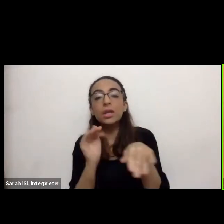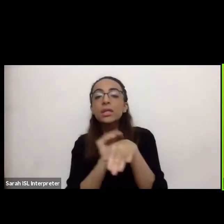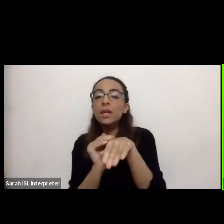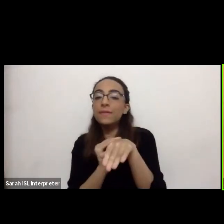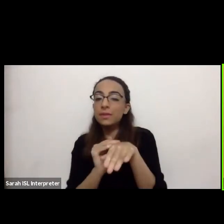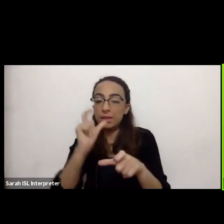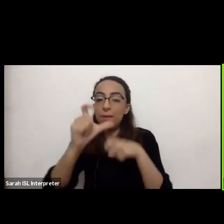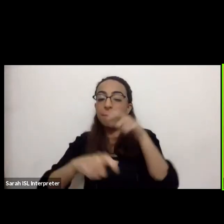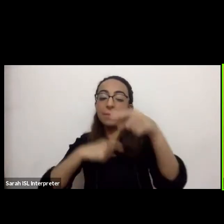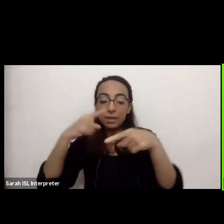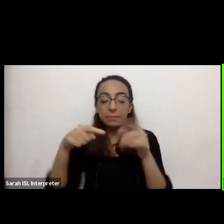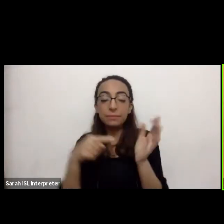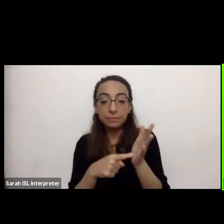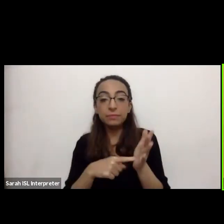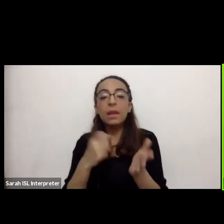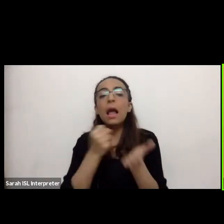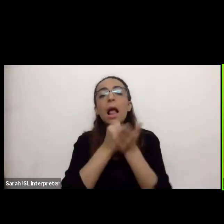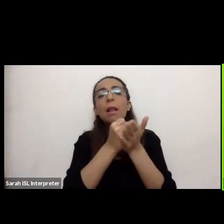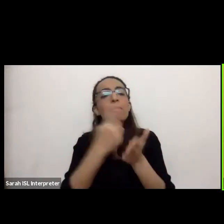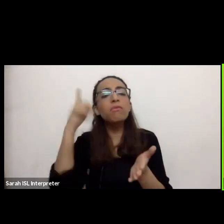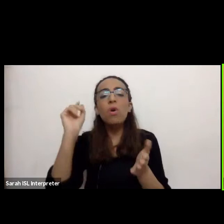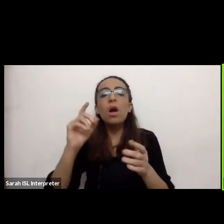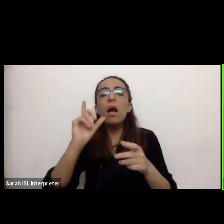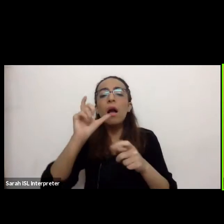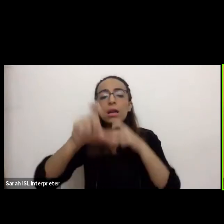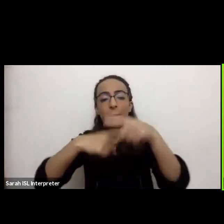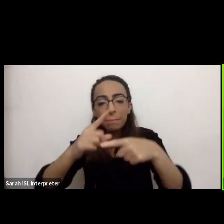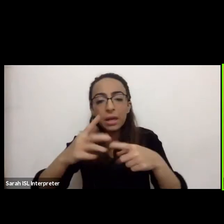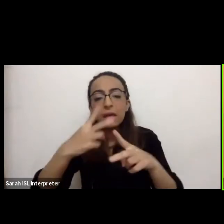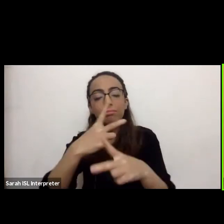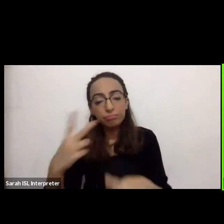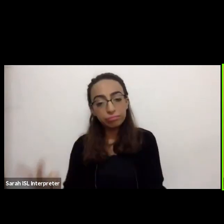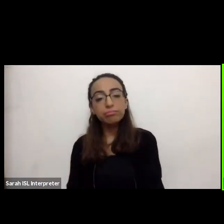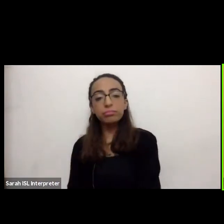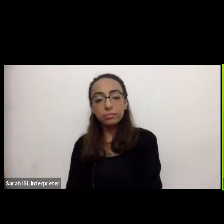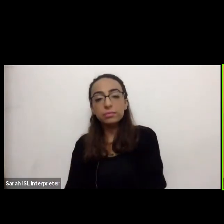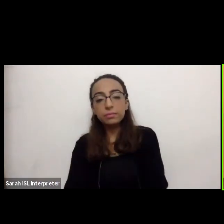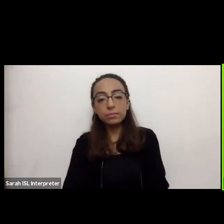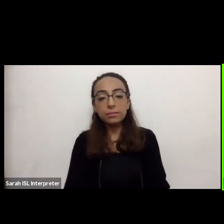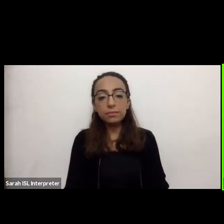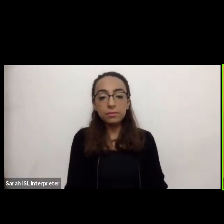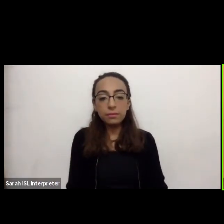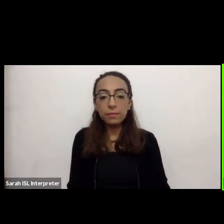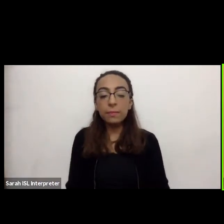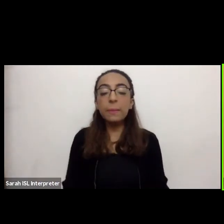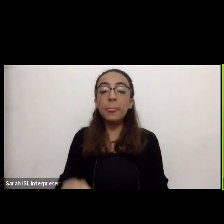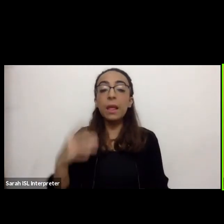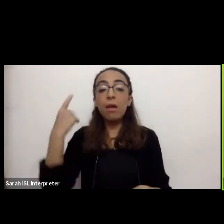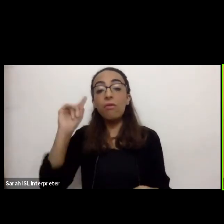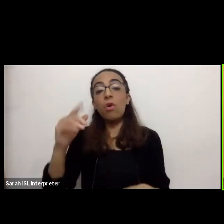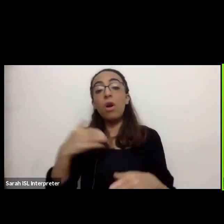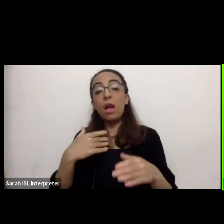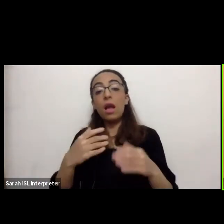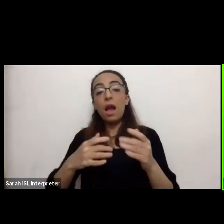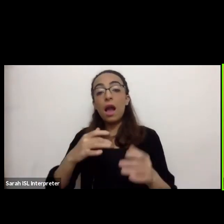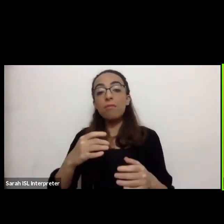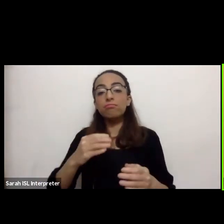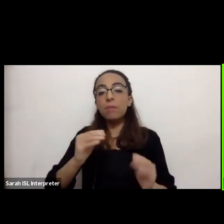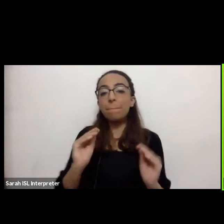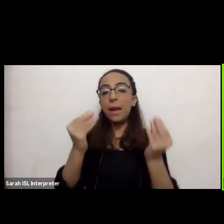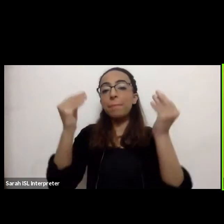company, helping enterprises marry scale with agility to achieve competitive